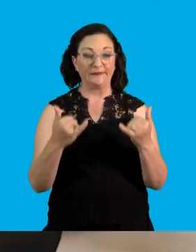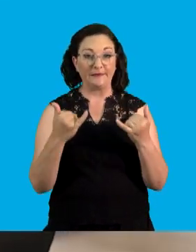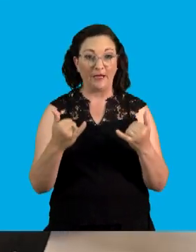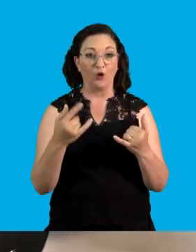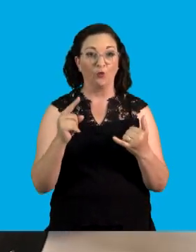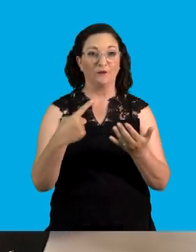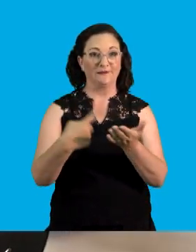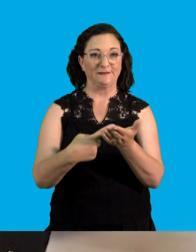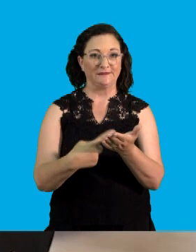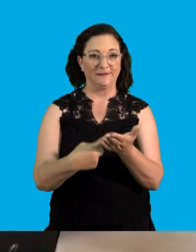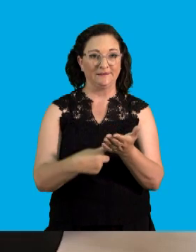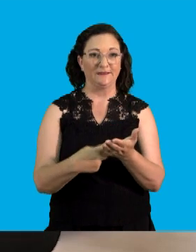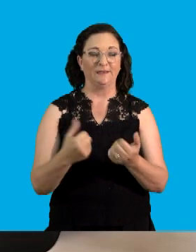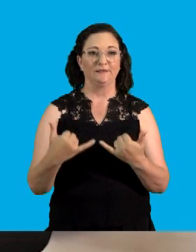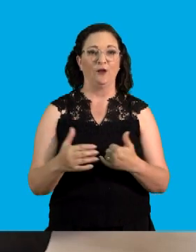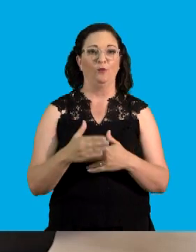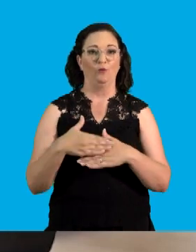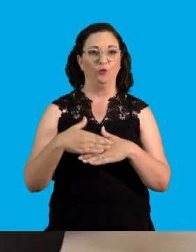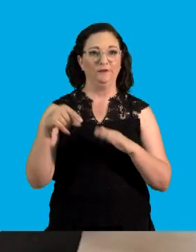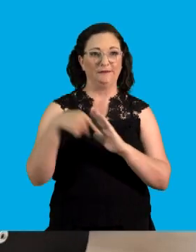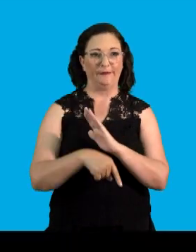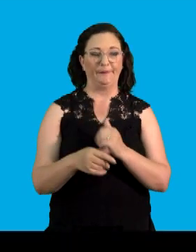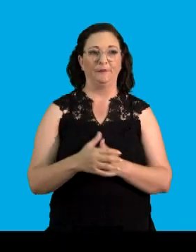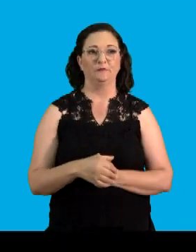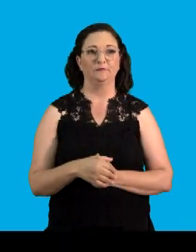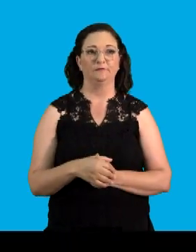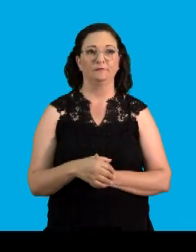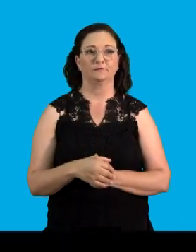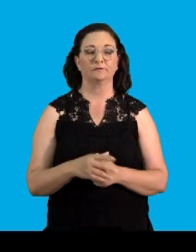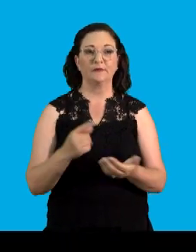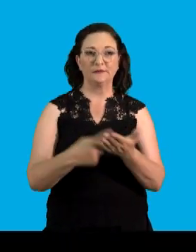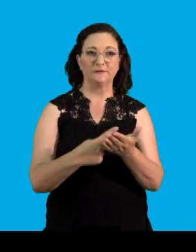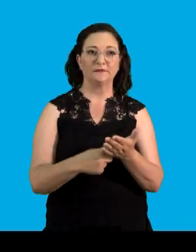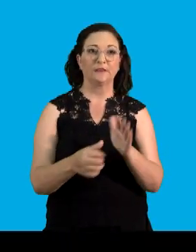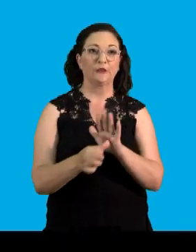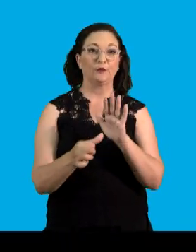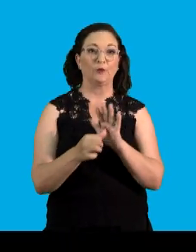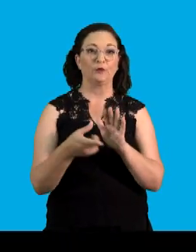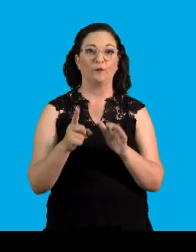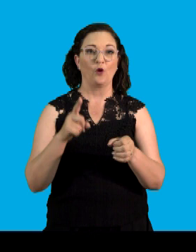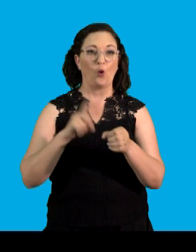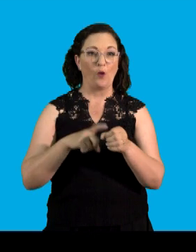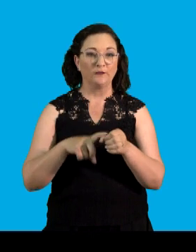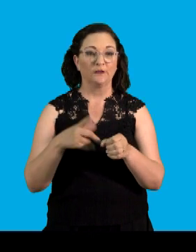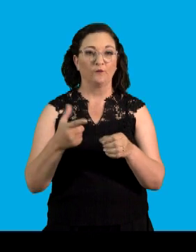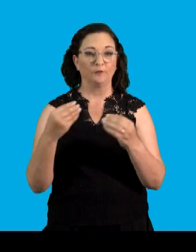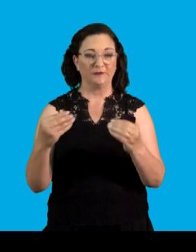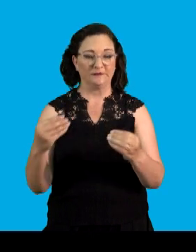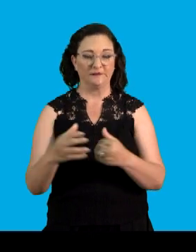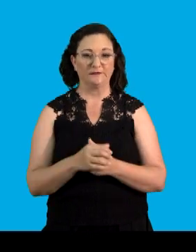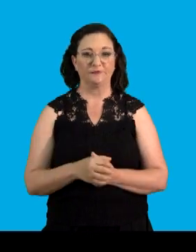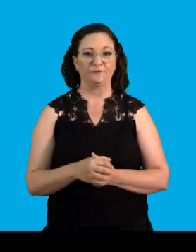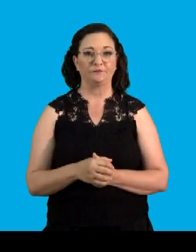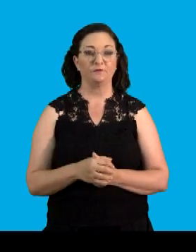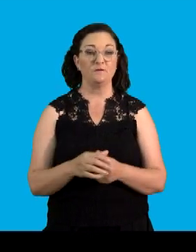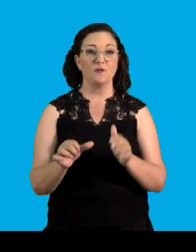are discussing more to real stuff now. Discuss the importance of quality for businesses. Right,